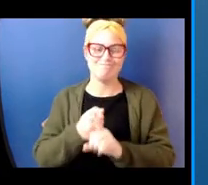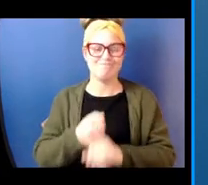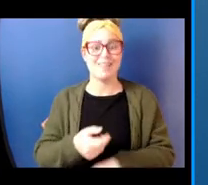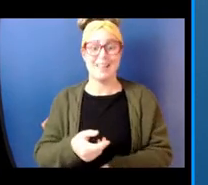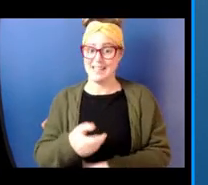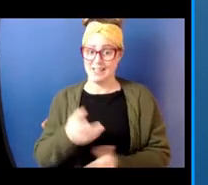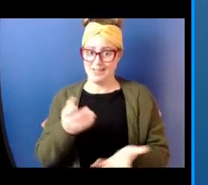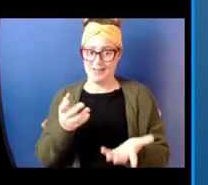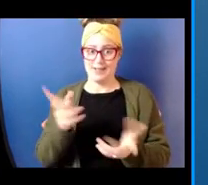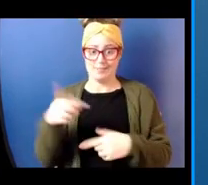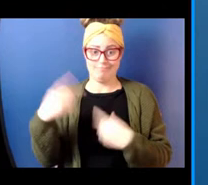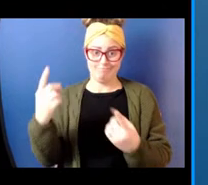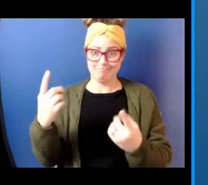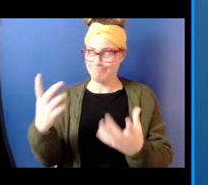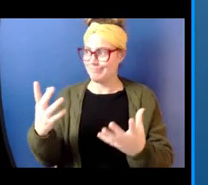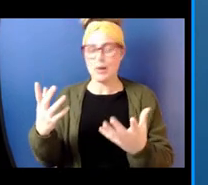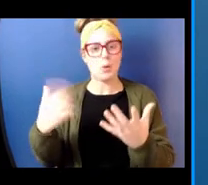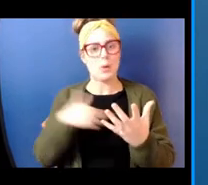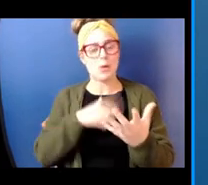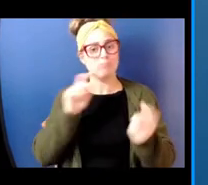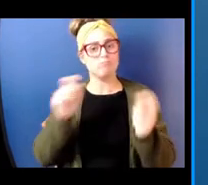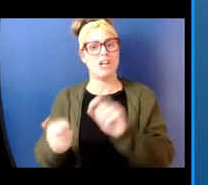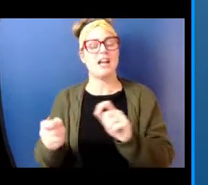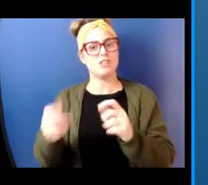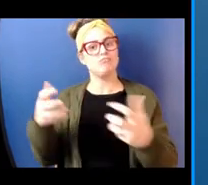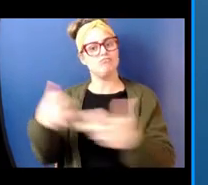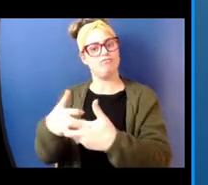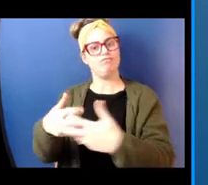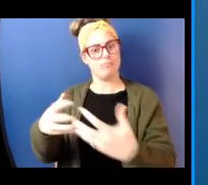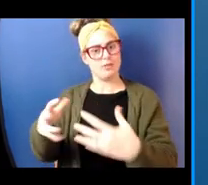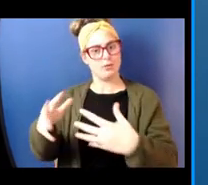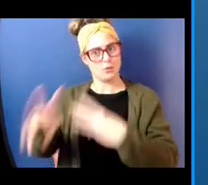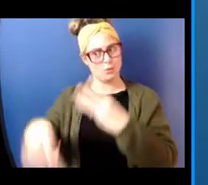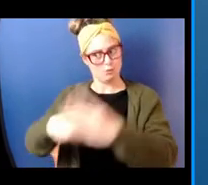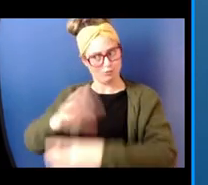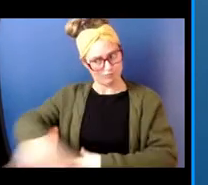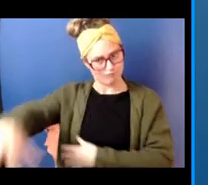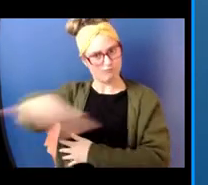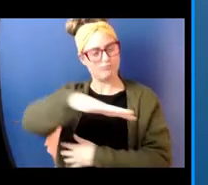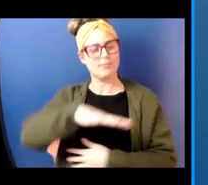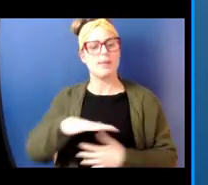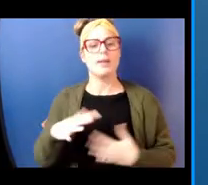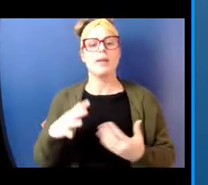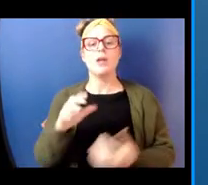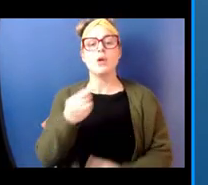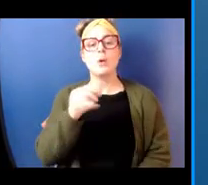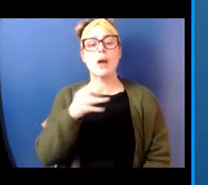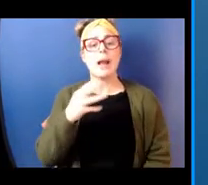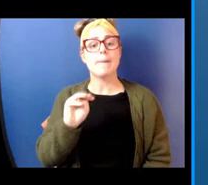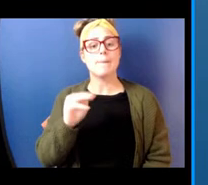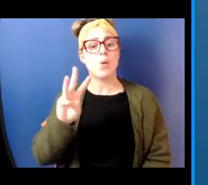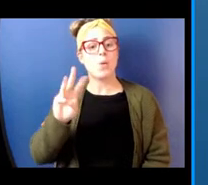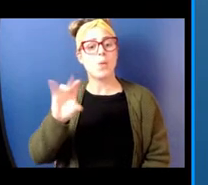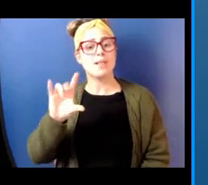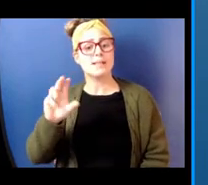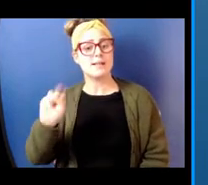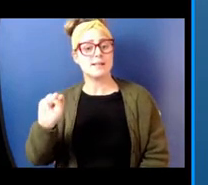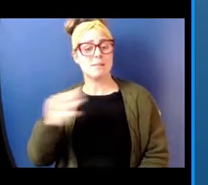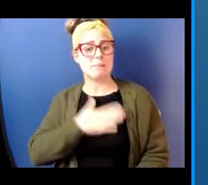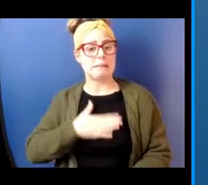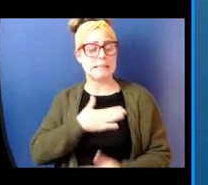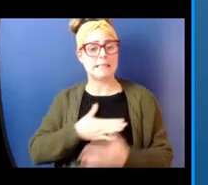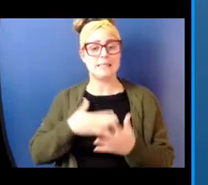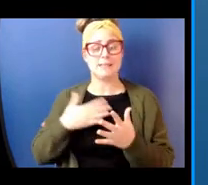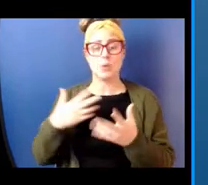describe the waivers that we will propose I'd like to turn to our Council Graham Wilson to walk us through the drafted language